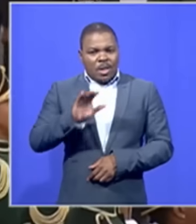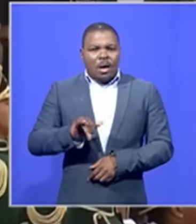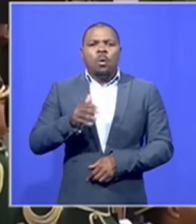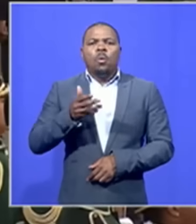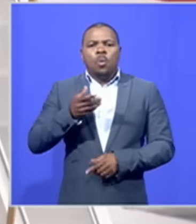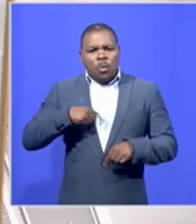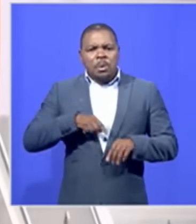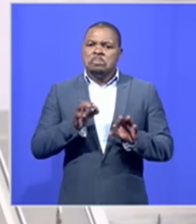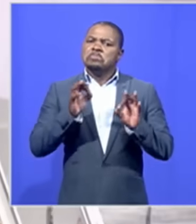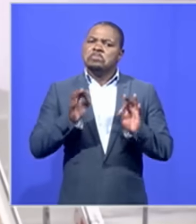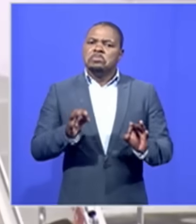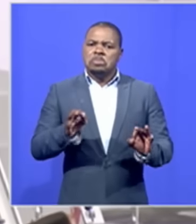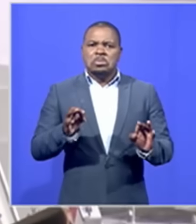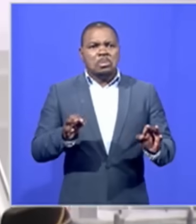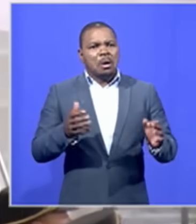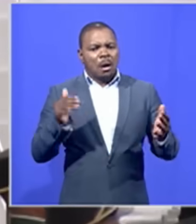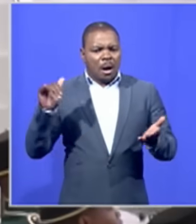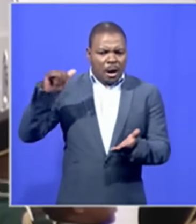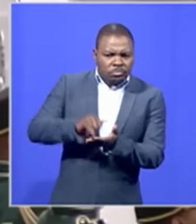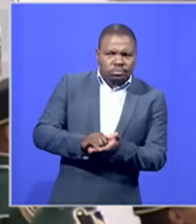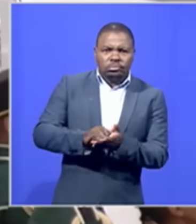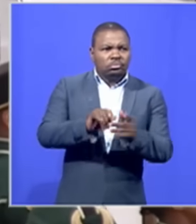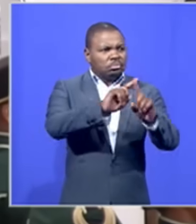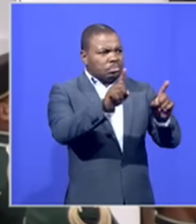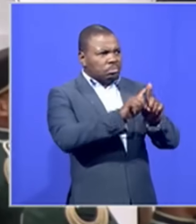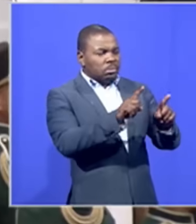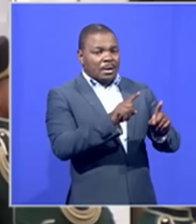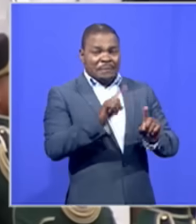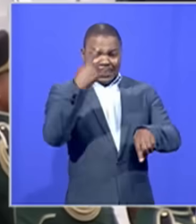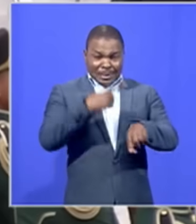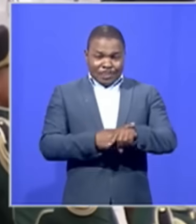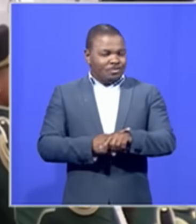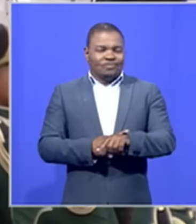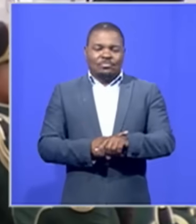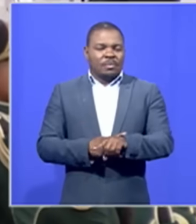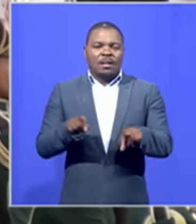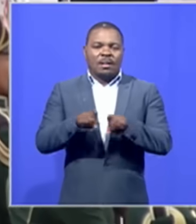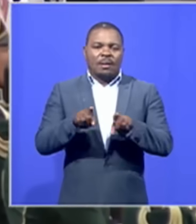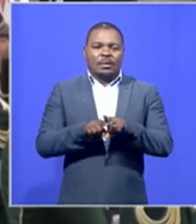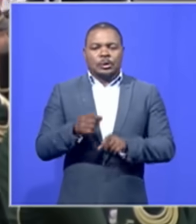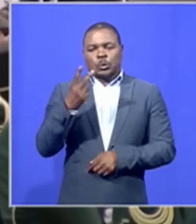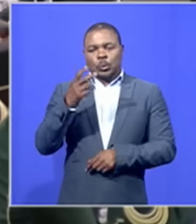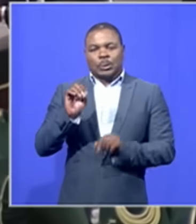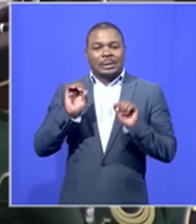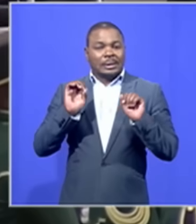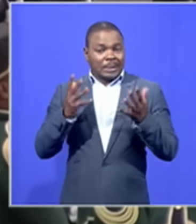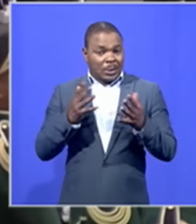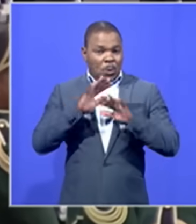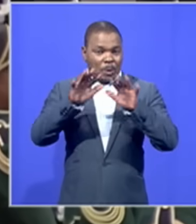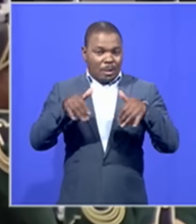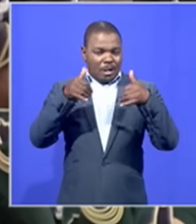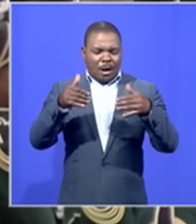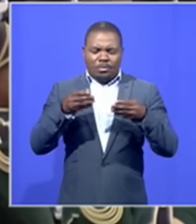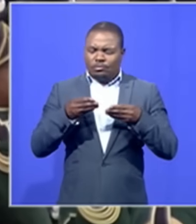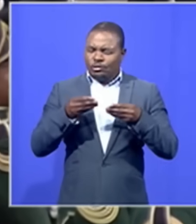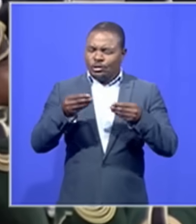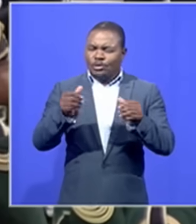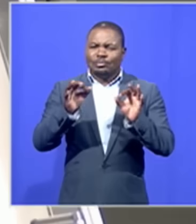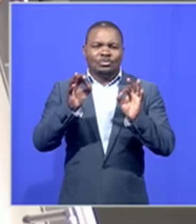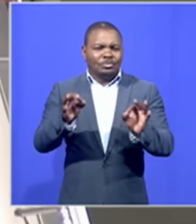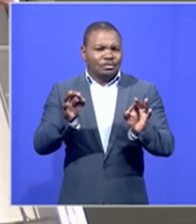accommodate such flights. And if you remember, it's not for the first time. We hosted the 2010 World Cup smoothly